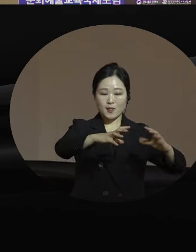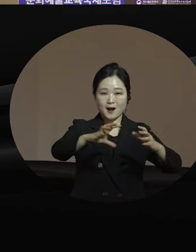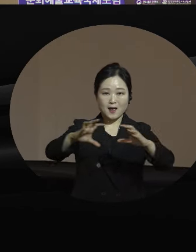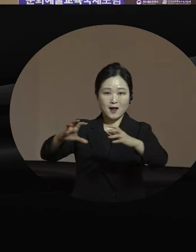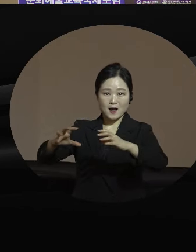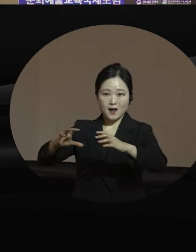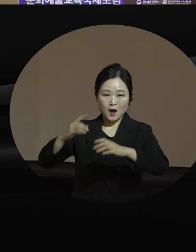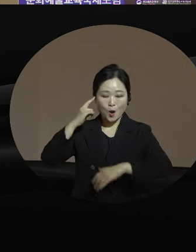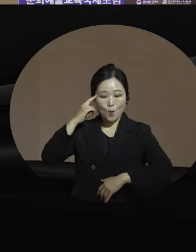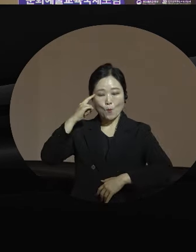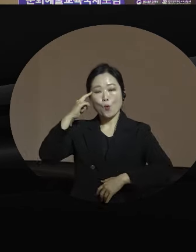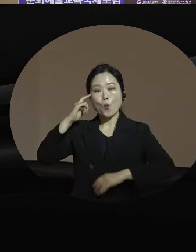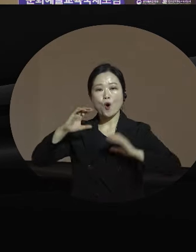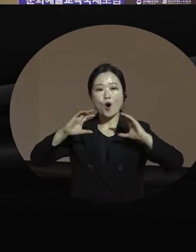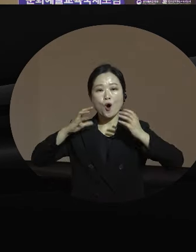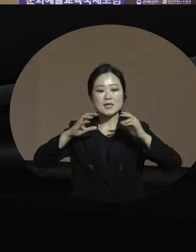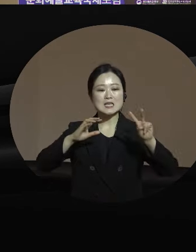participate.